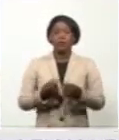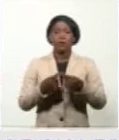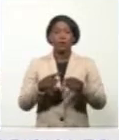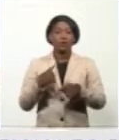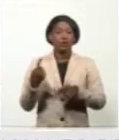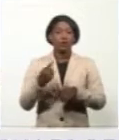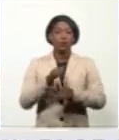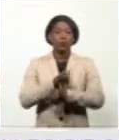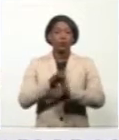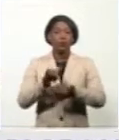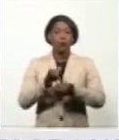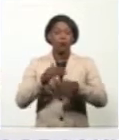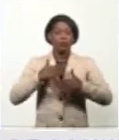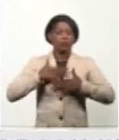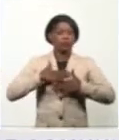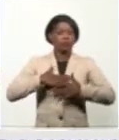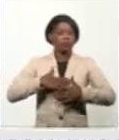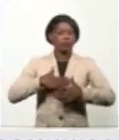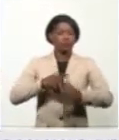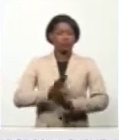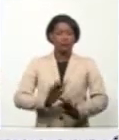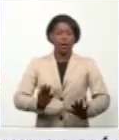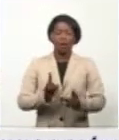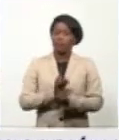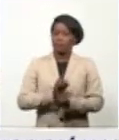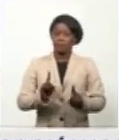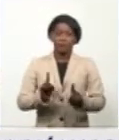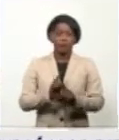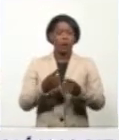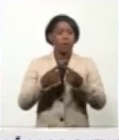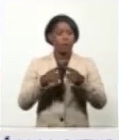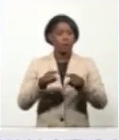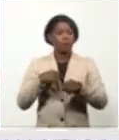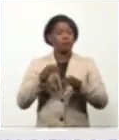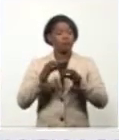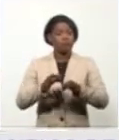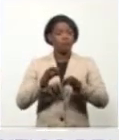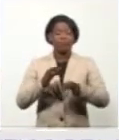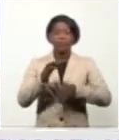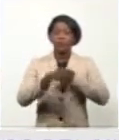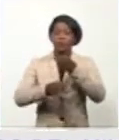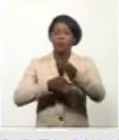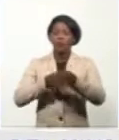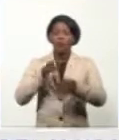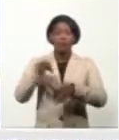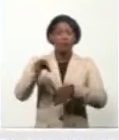fewer cases. This is the reason why perhaps we are not reaching